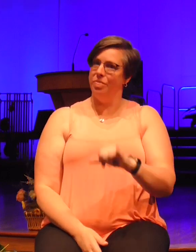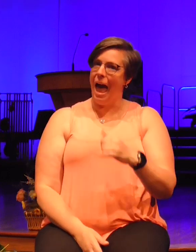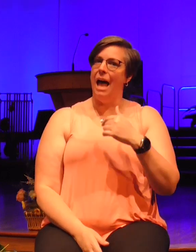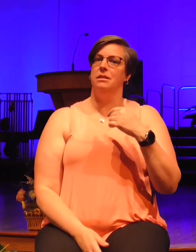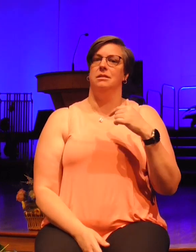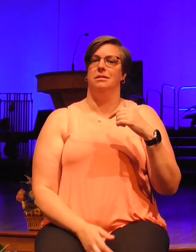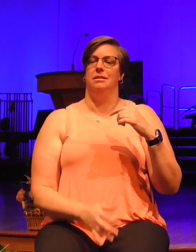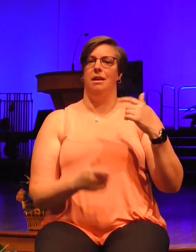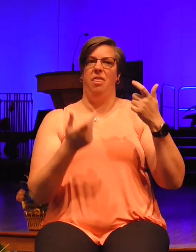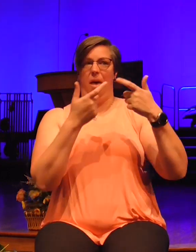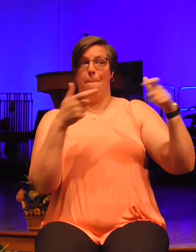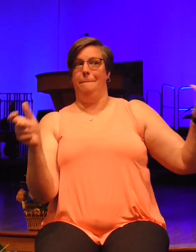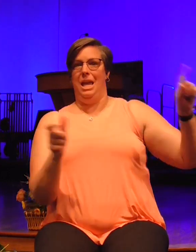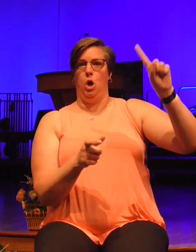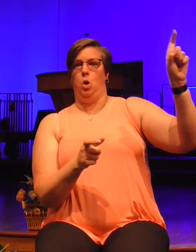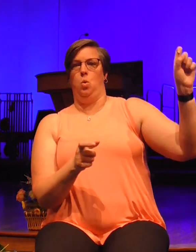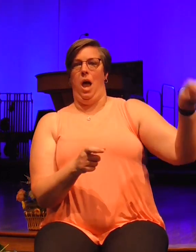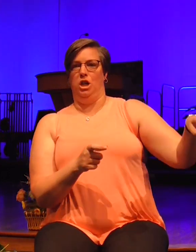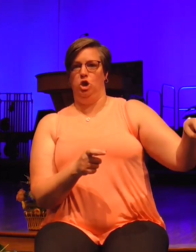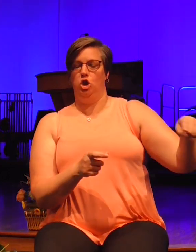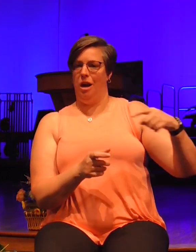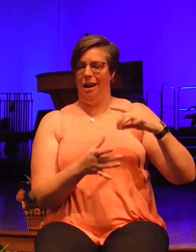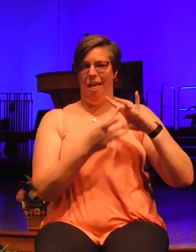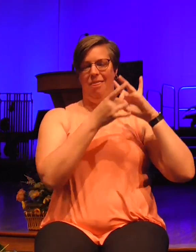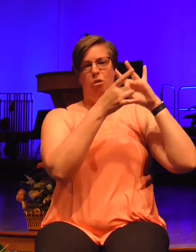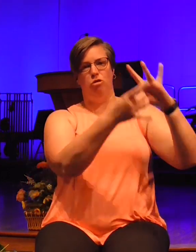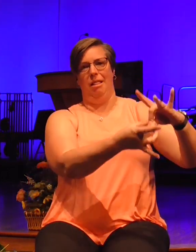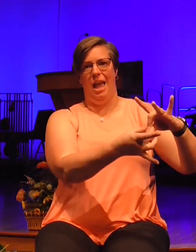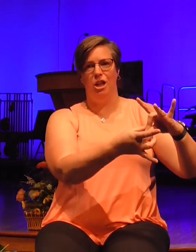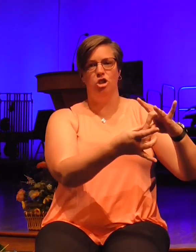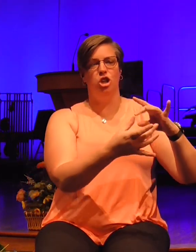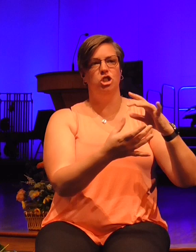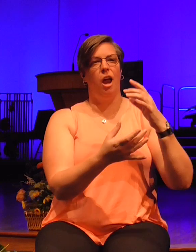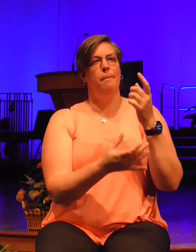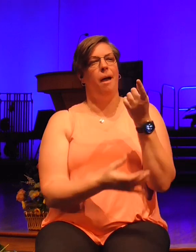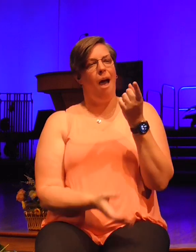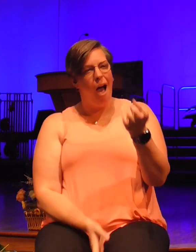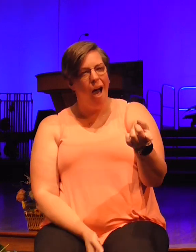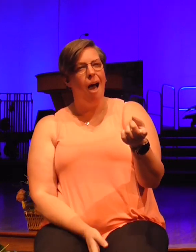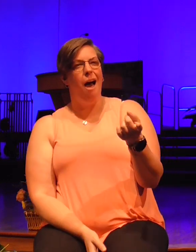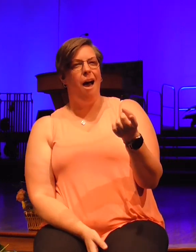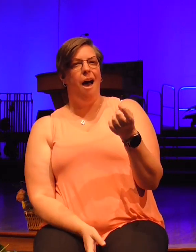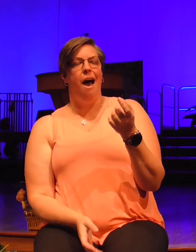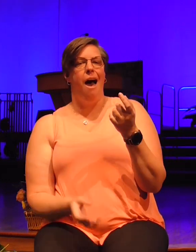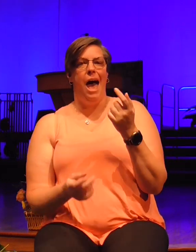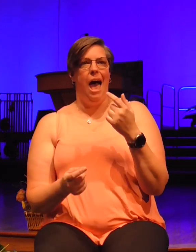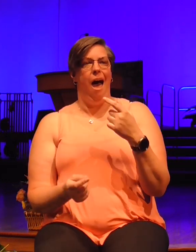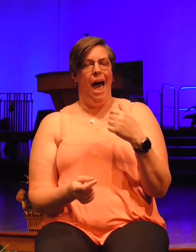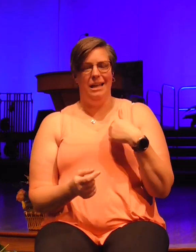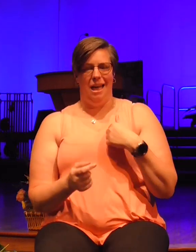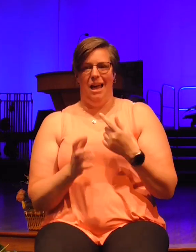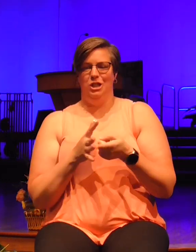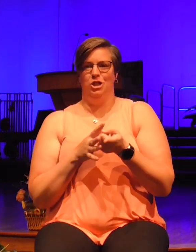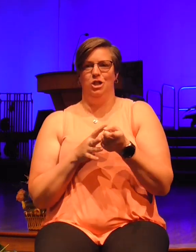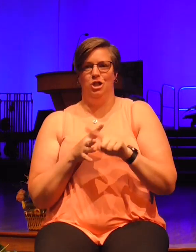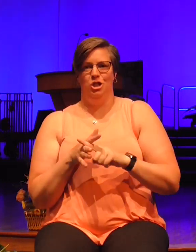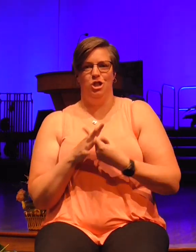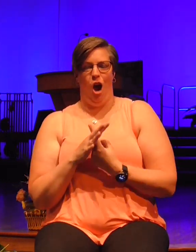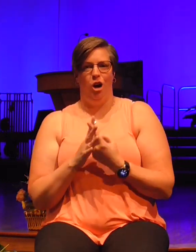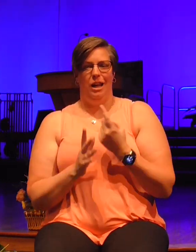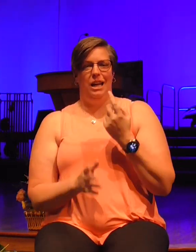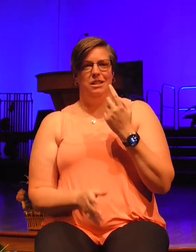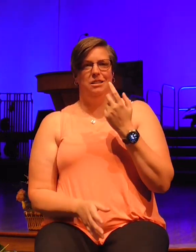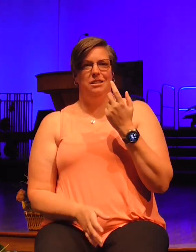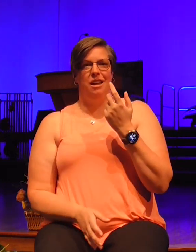this relationship that I was working on, I was always obsessed with it out there. And suddenly, as I started to look at what